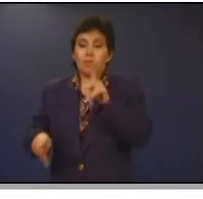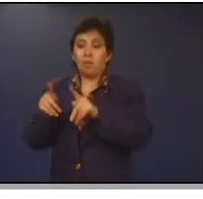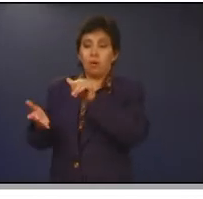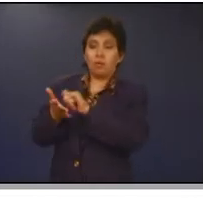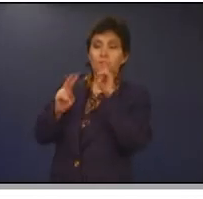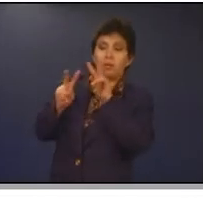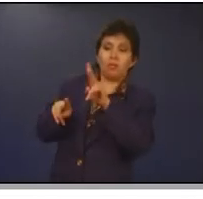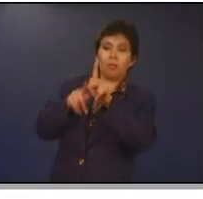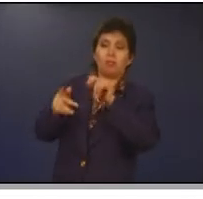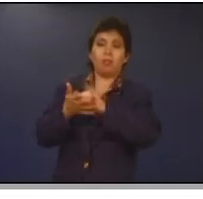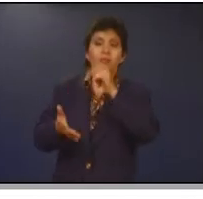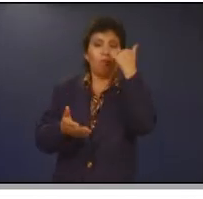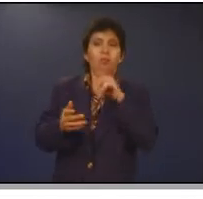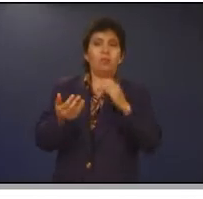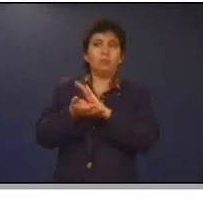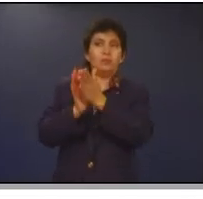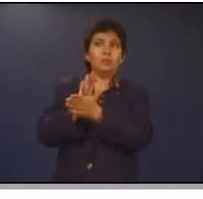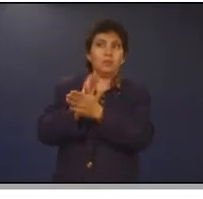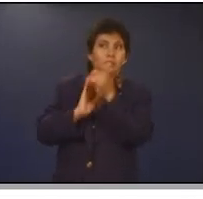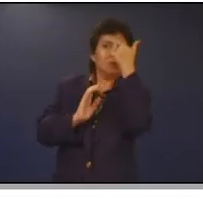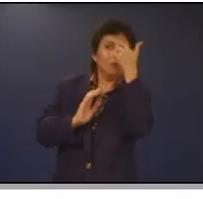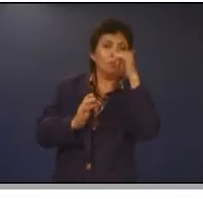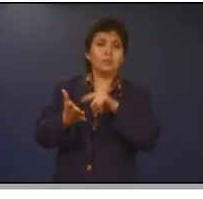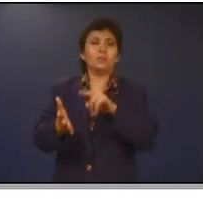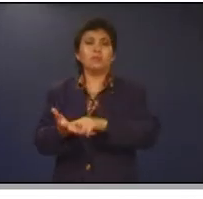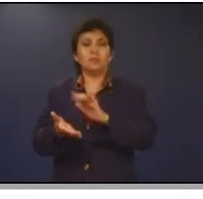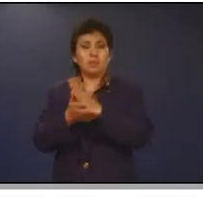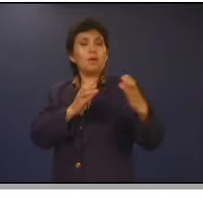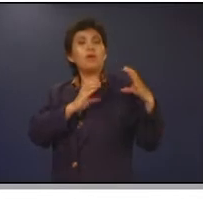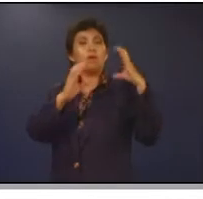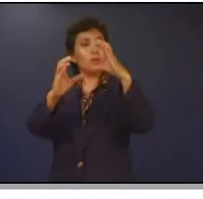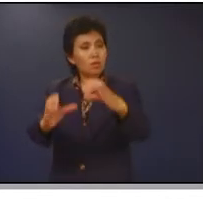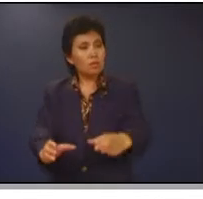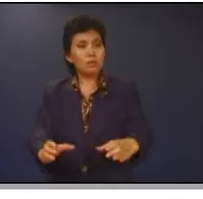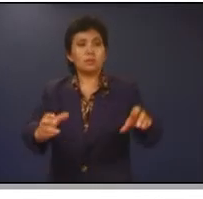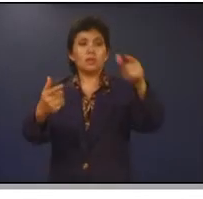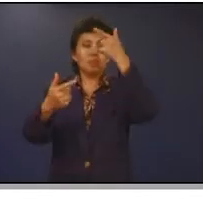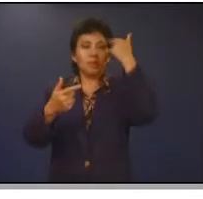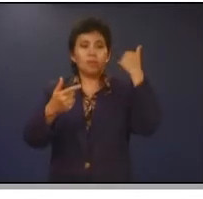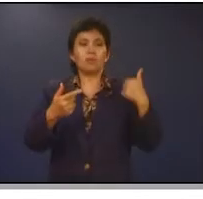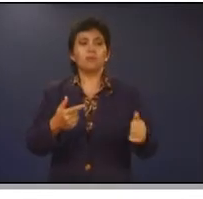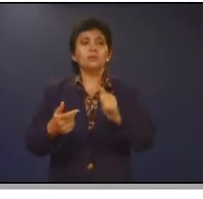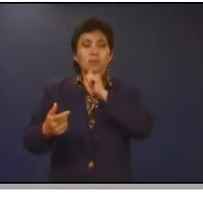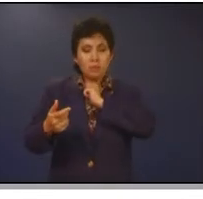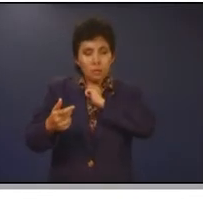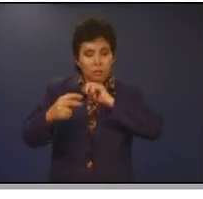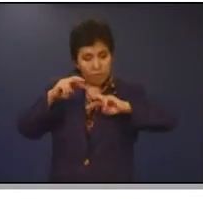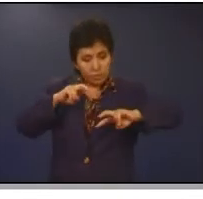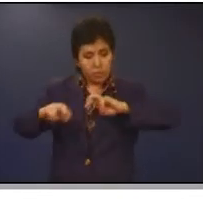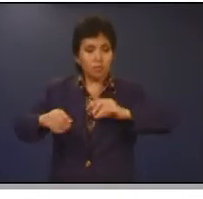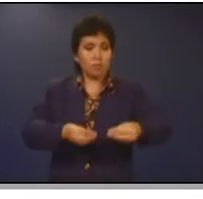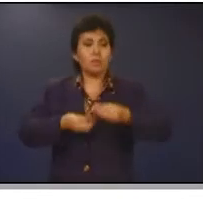actor. We look at the person as an actor. The third one is the false consensus. And the fourth one is the